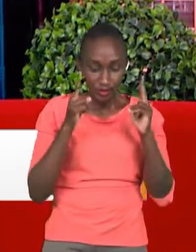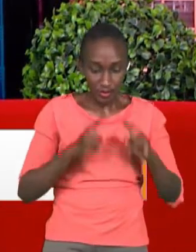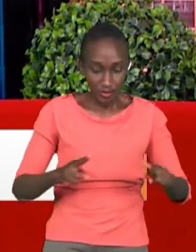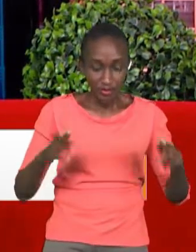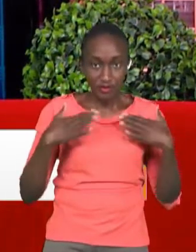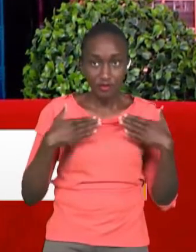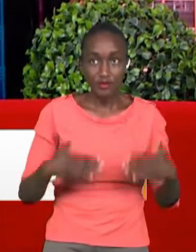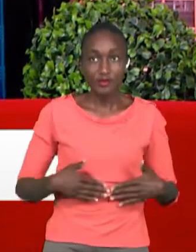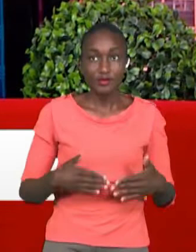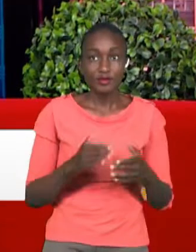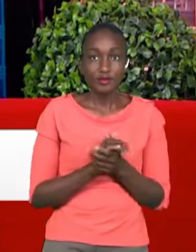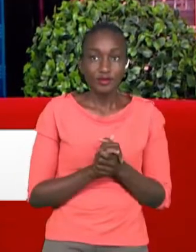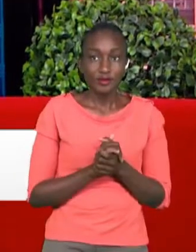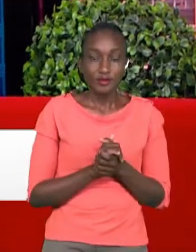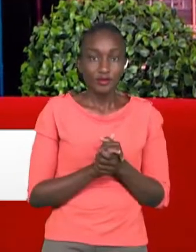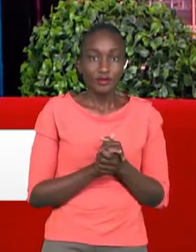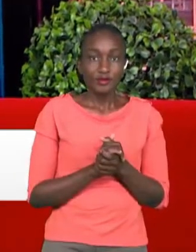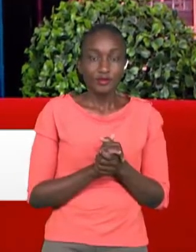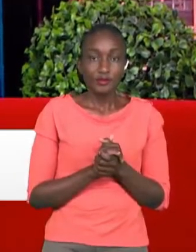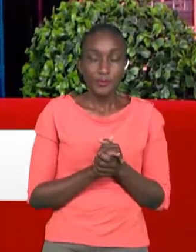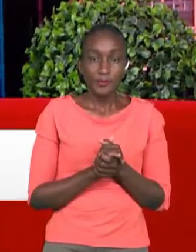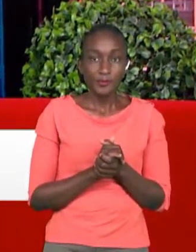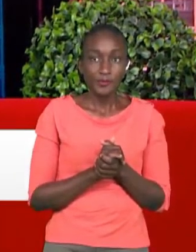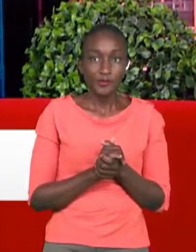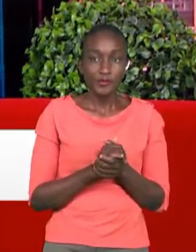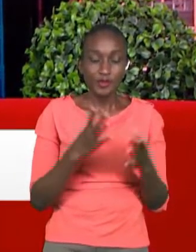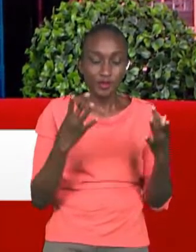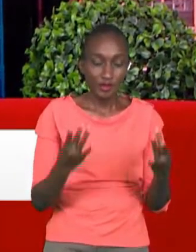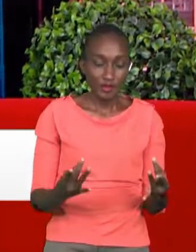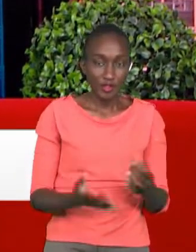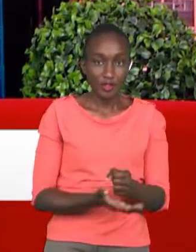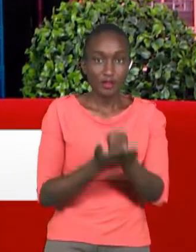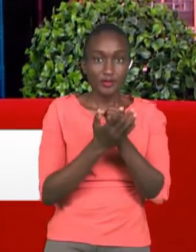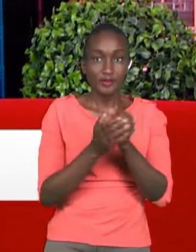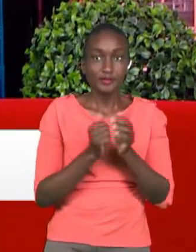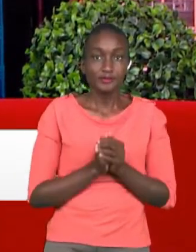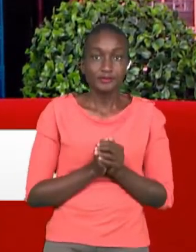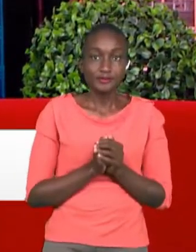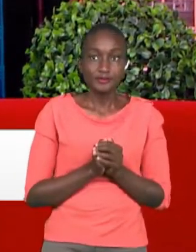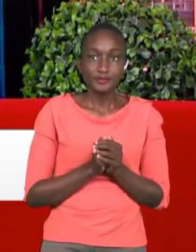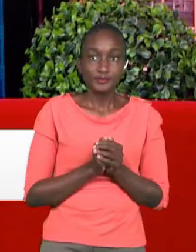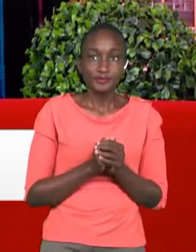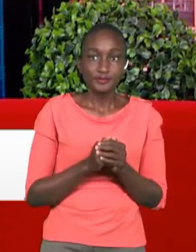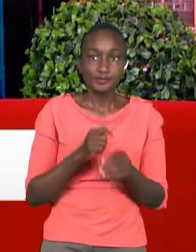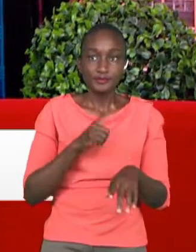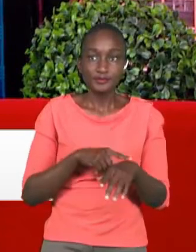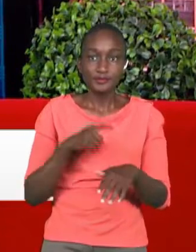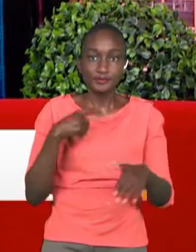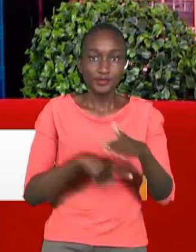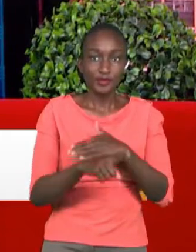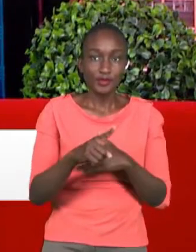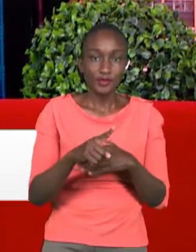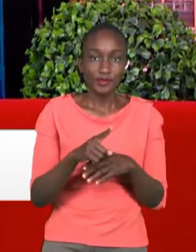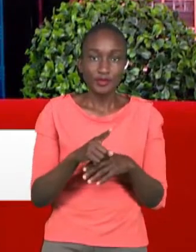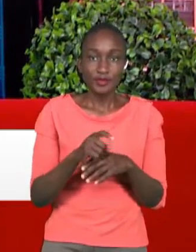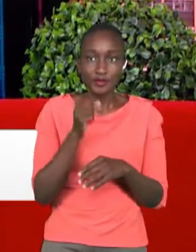and also around your surroundings, yoga helps a lot. Okay. When you enter in the pose, in the